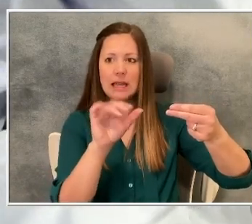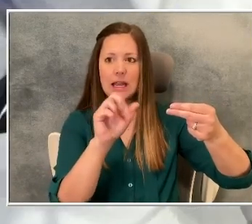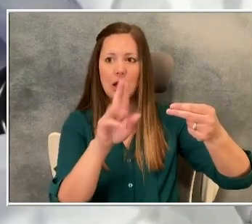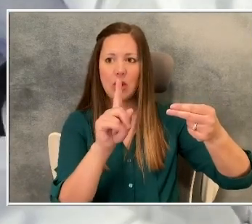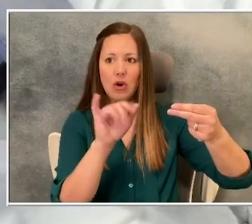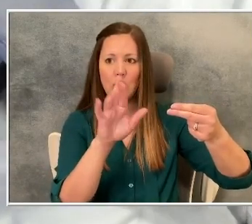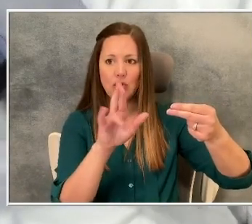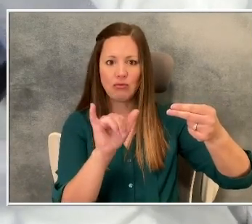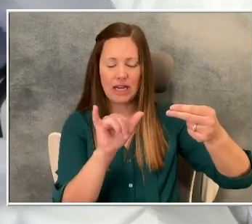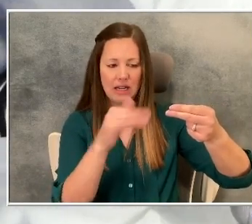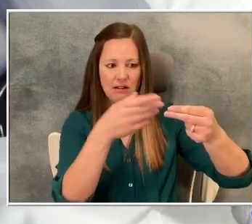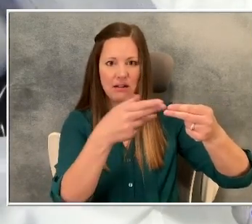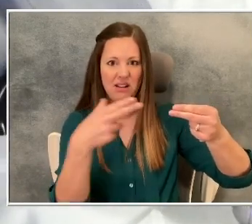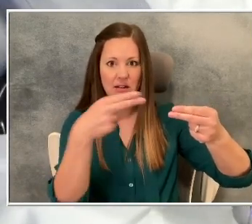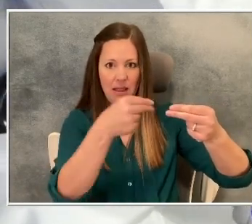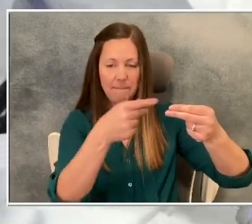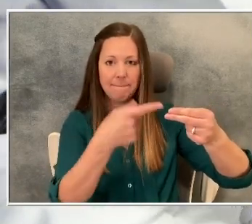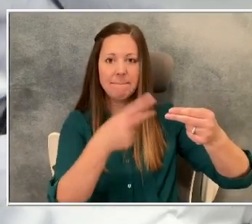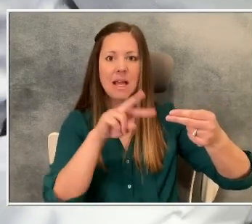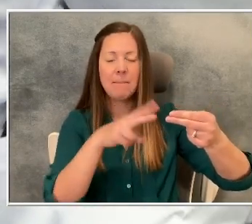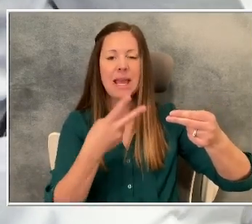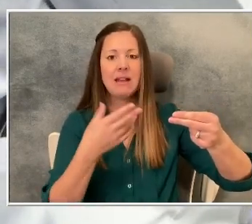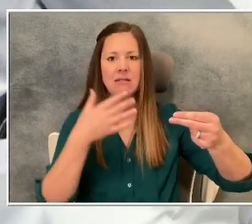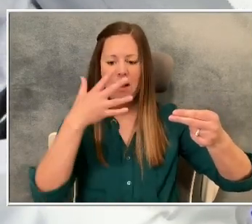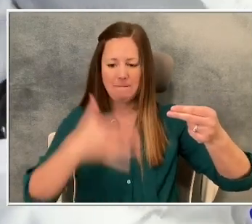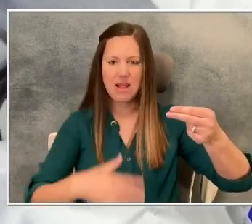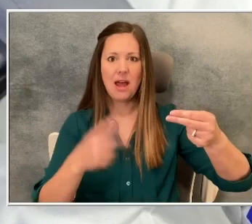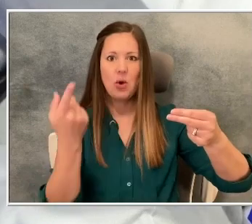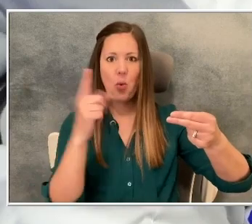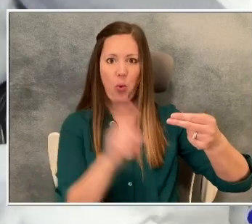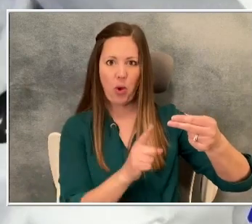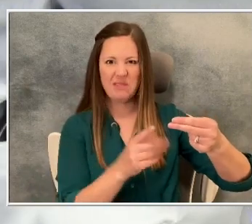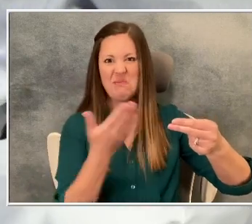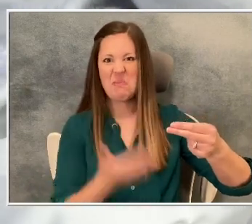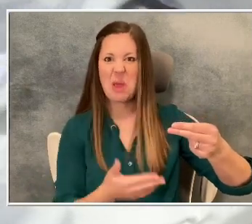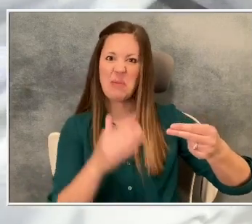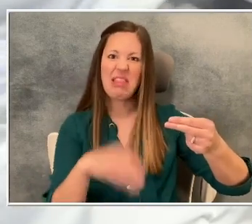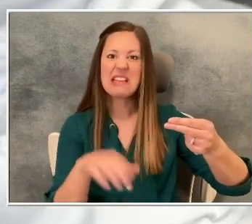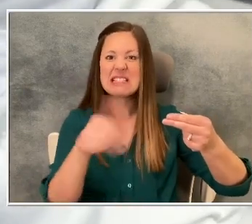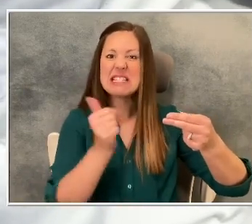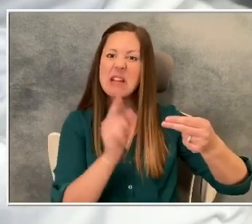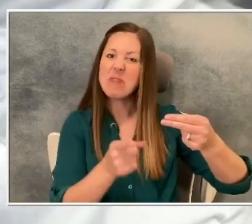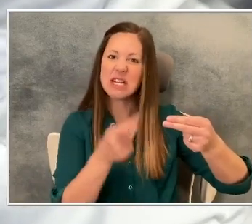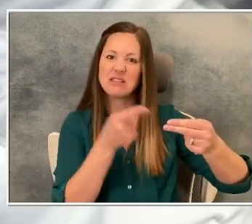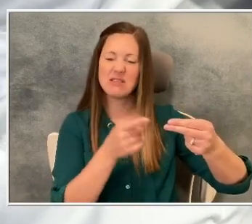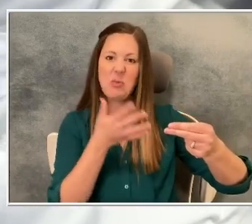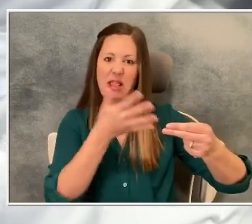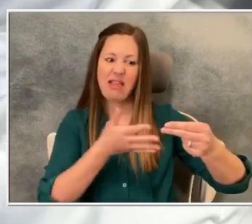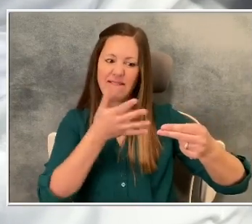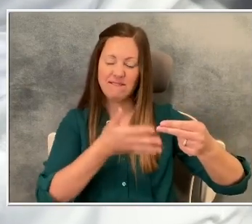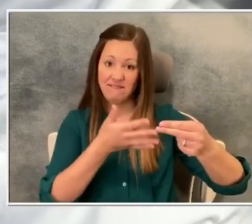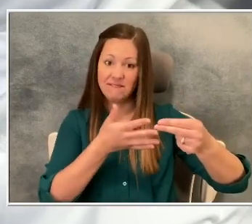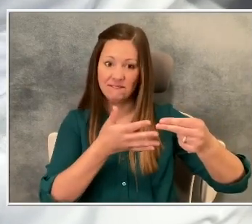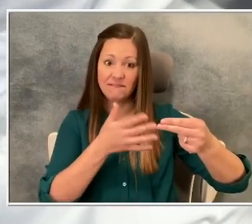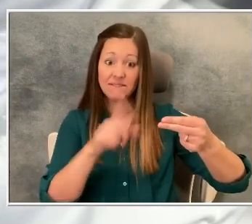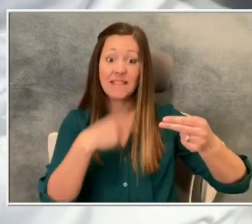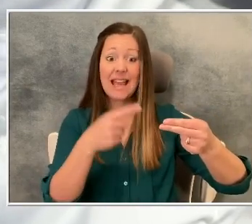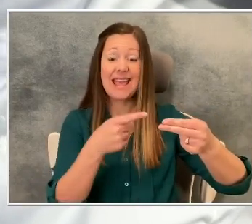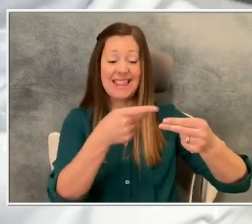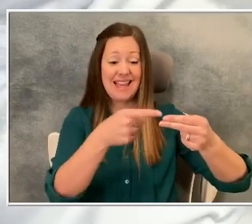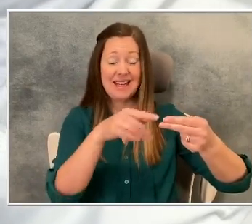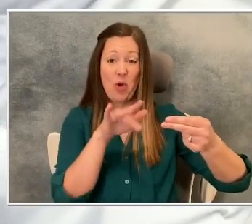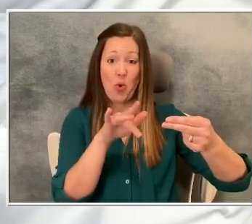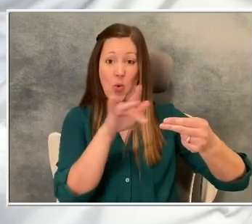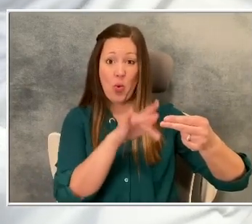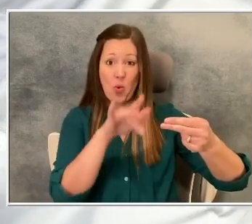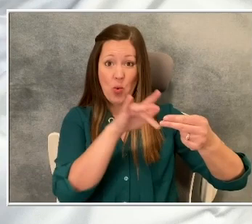ischemia time, or the amount of time that the blood flow is reduced to the kidneys, of, let's say, less than 10 minutes in this case. We then closed our little hole down to just below the